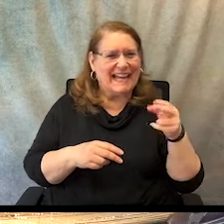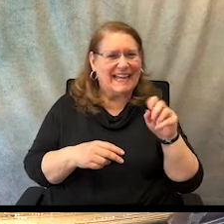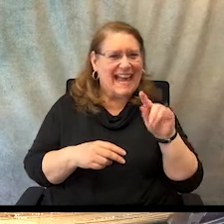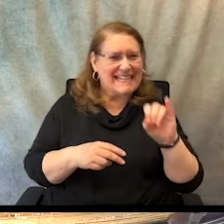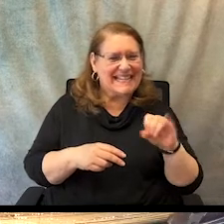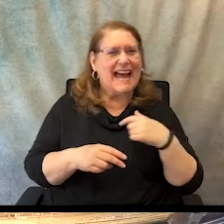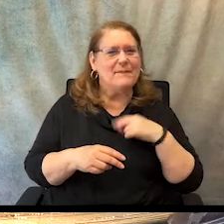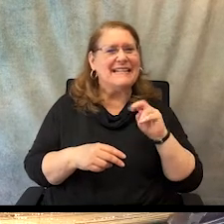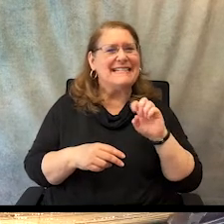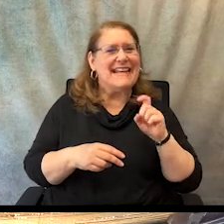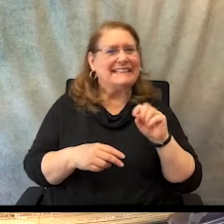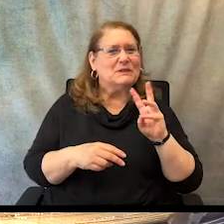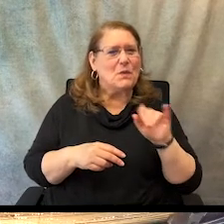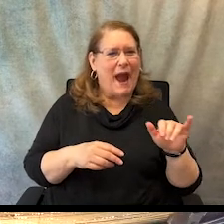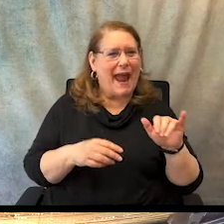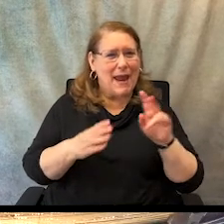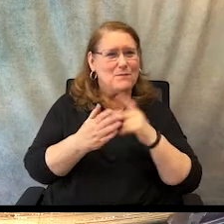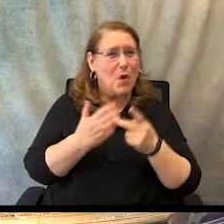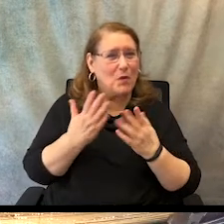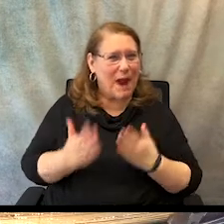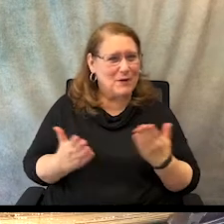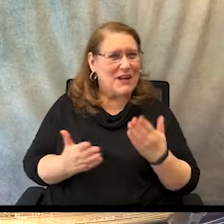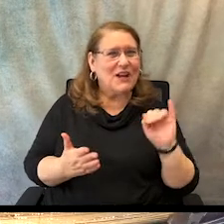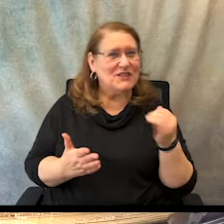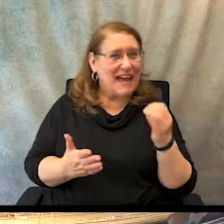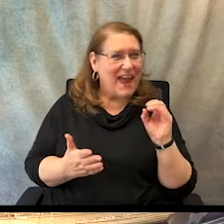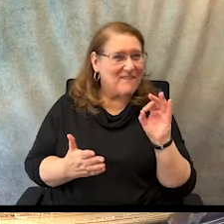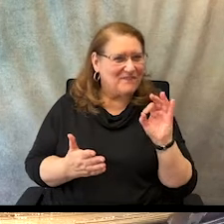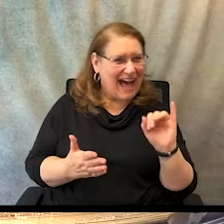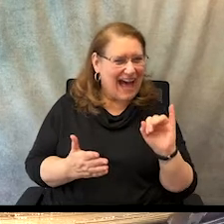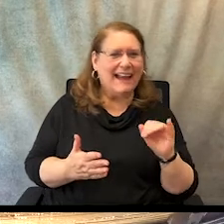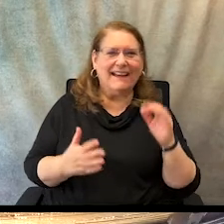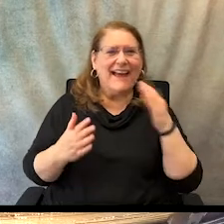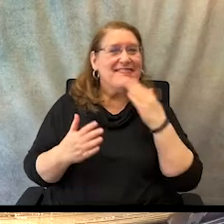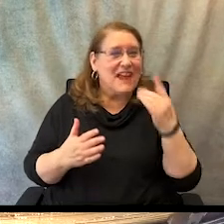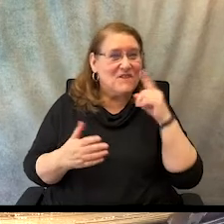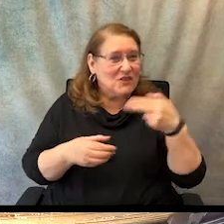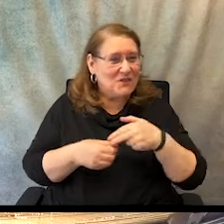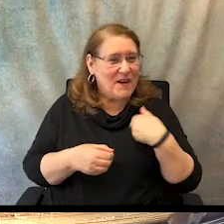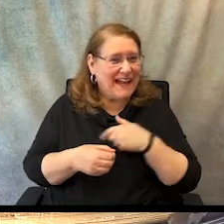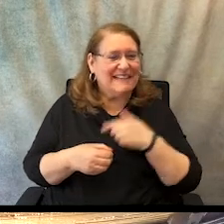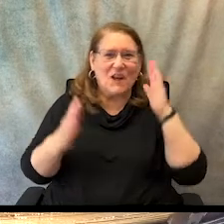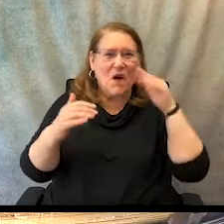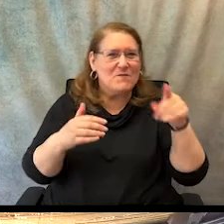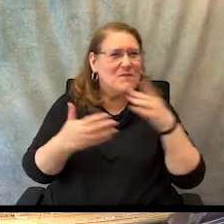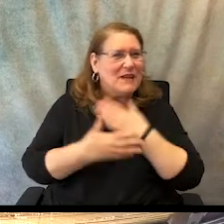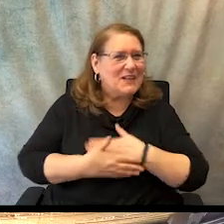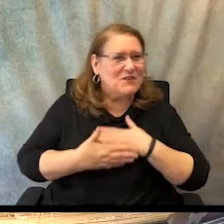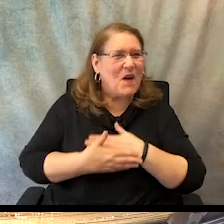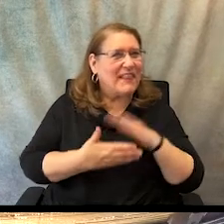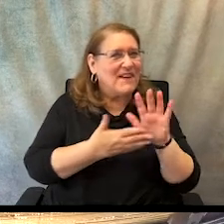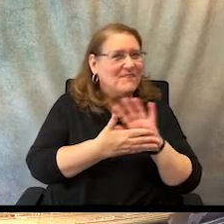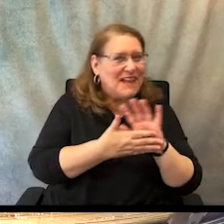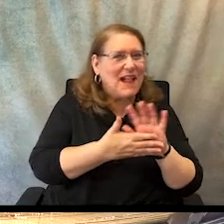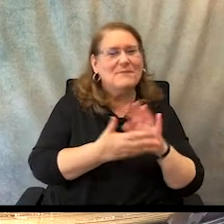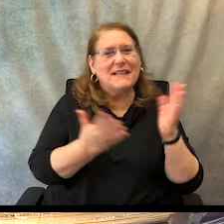programmer here at JFI. Thanks for joining us. We hope you've been enjoying the films and conversations